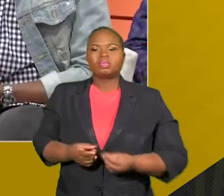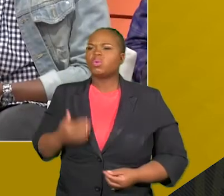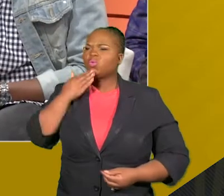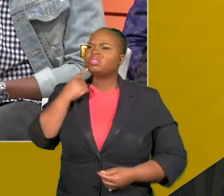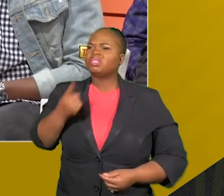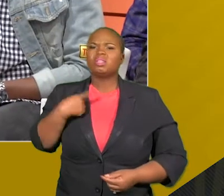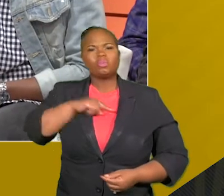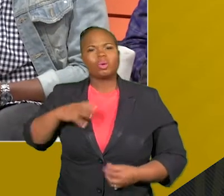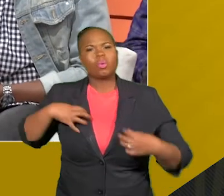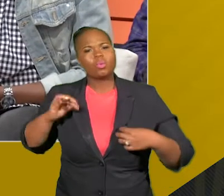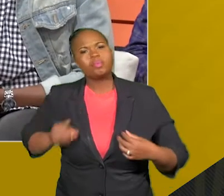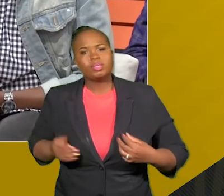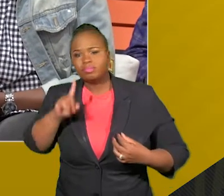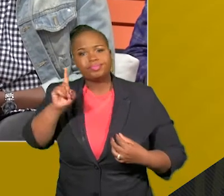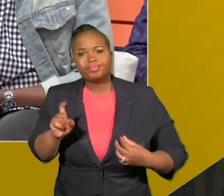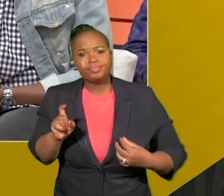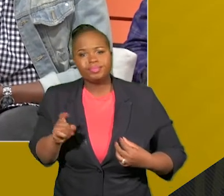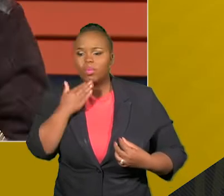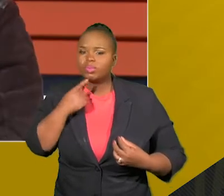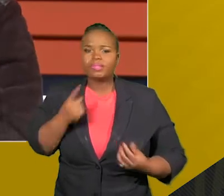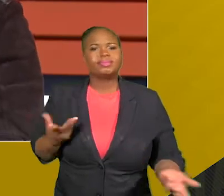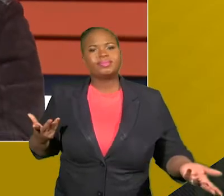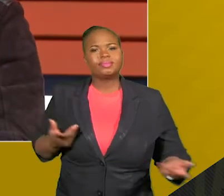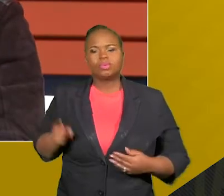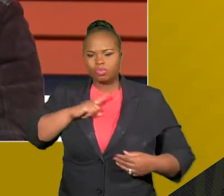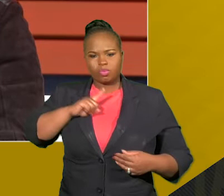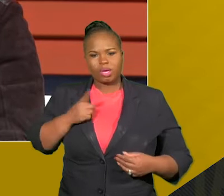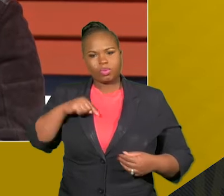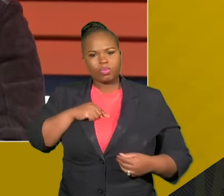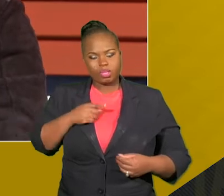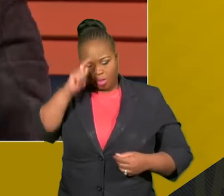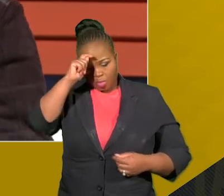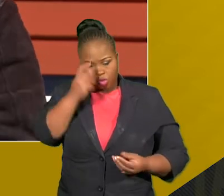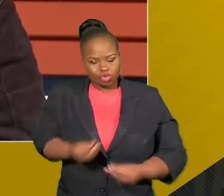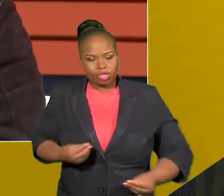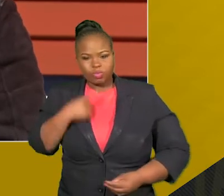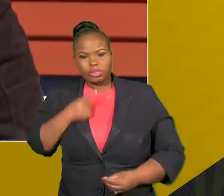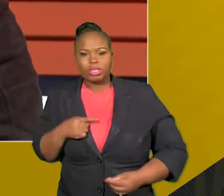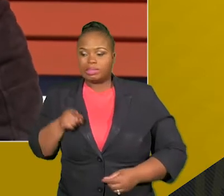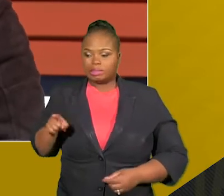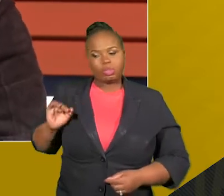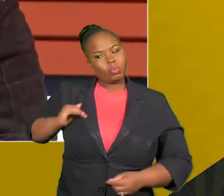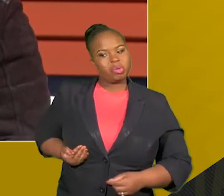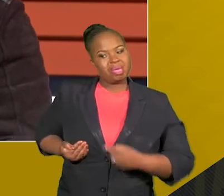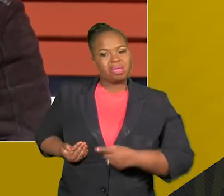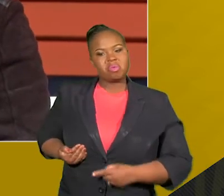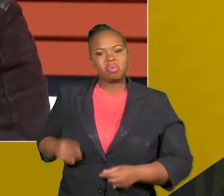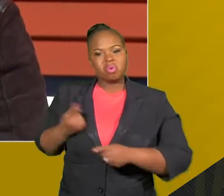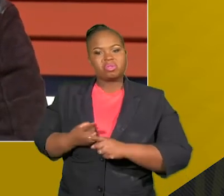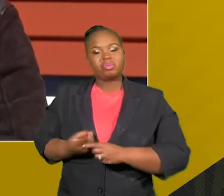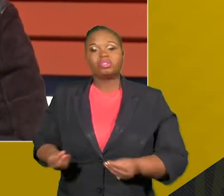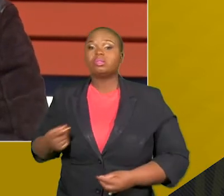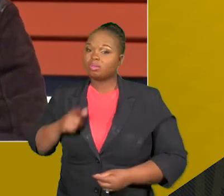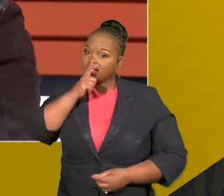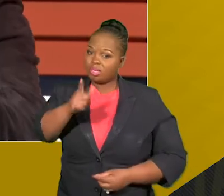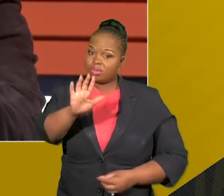women? Who said we own women? We raise even our boys' children. Then we are here to say this women bala ngabantwana. Let me